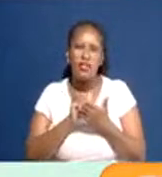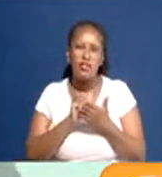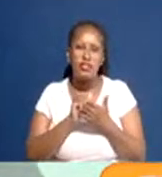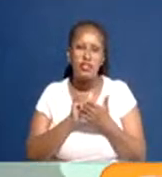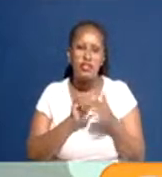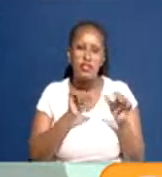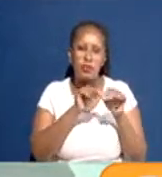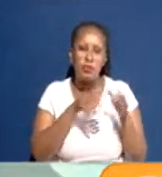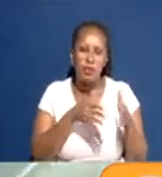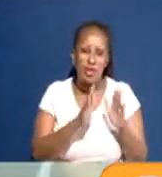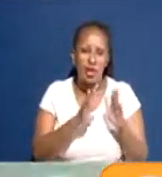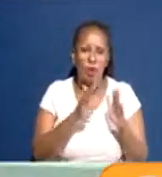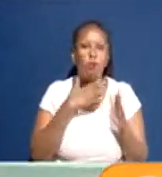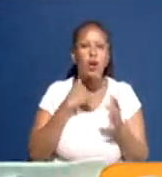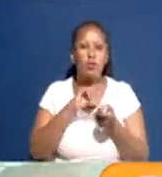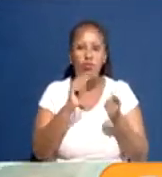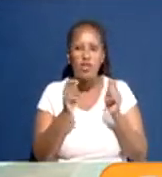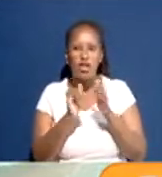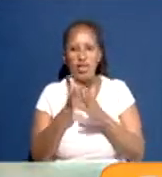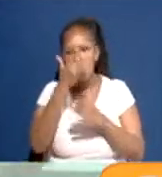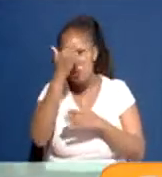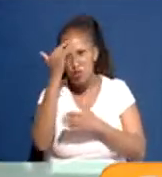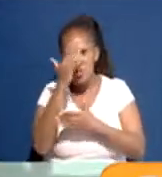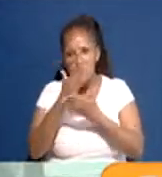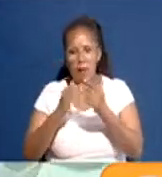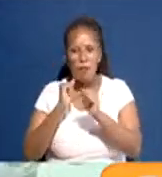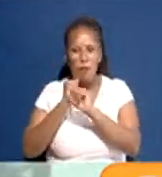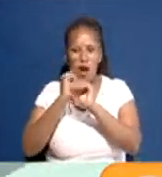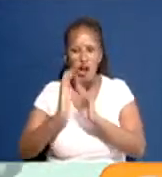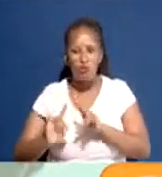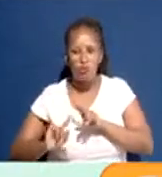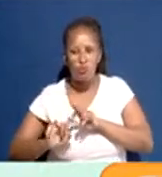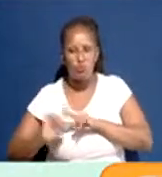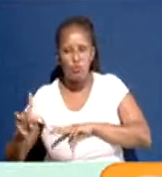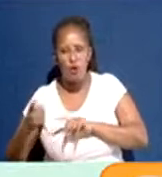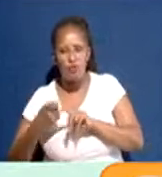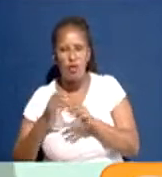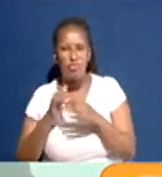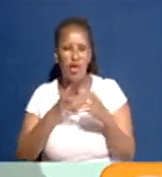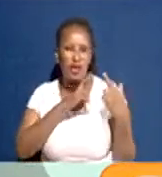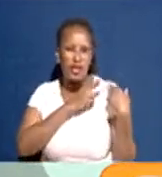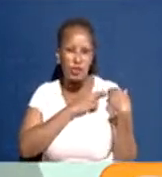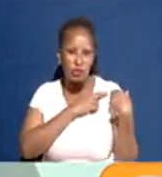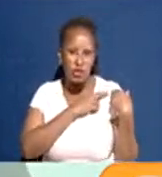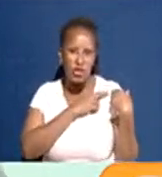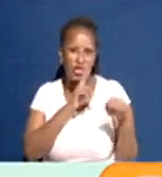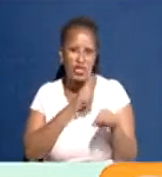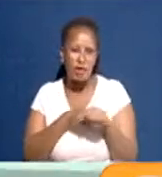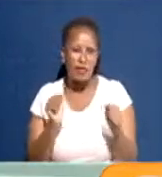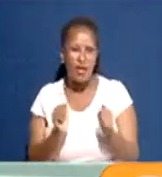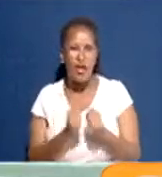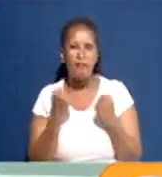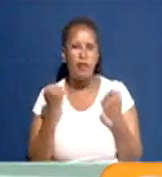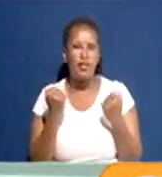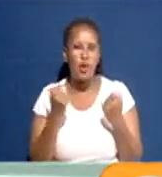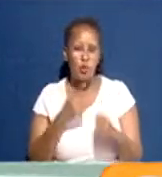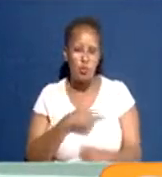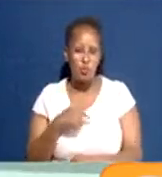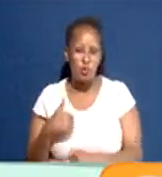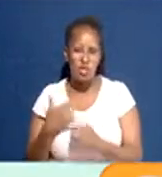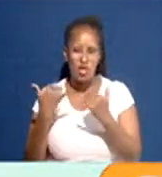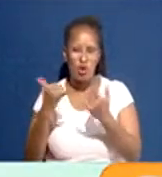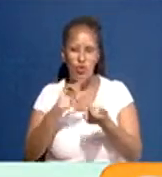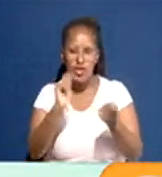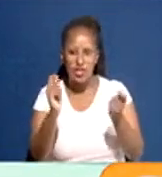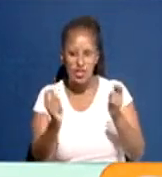structure because some employers run away from that responsibility when it happens. We are going to